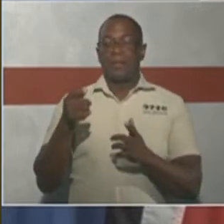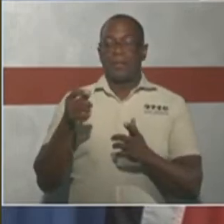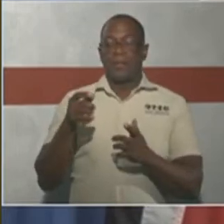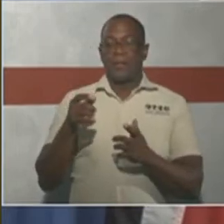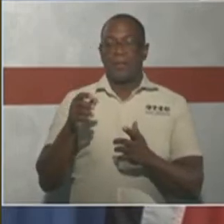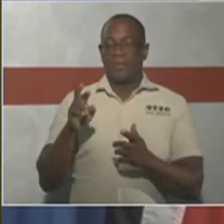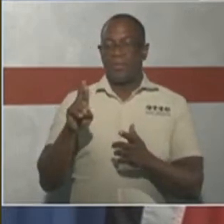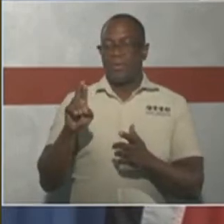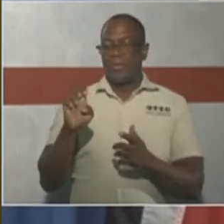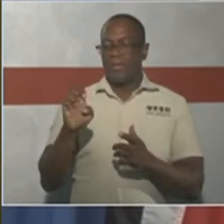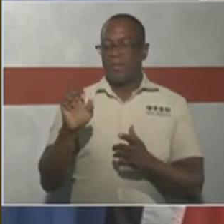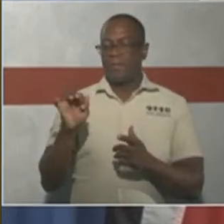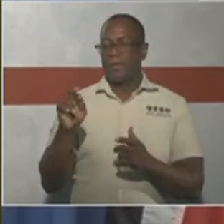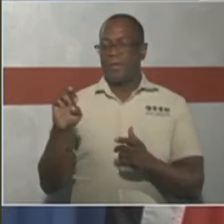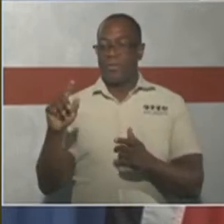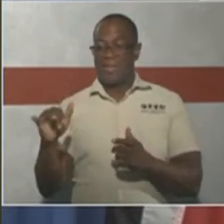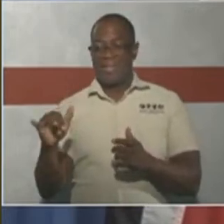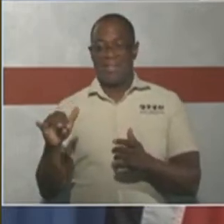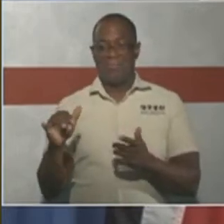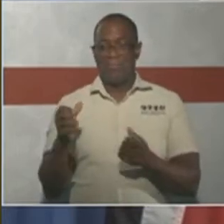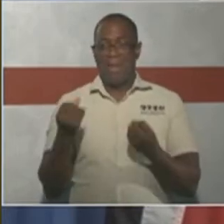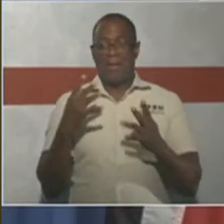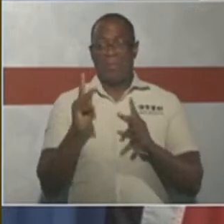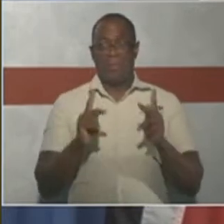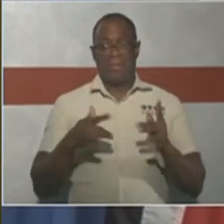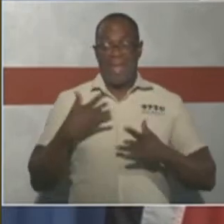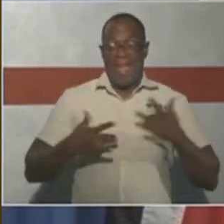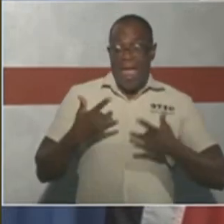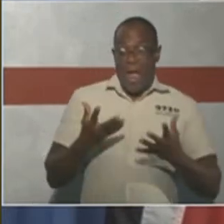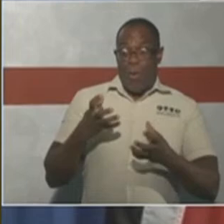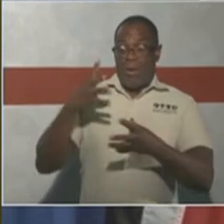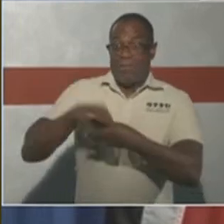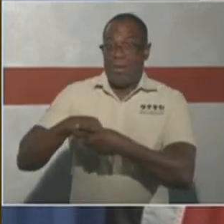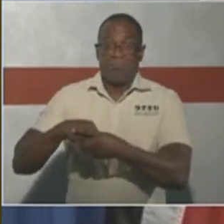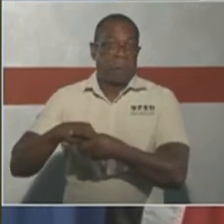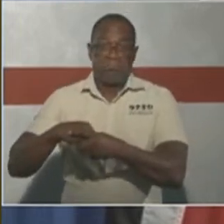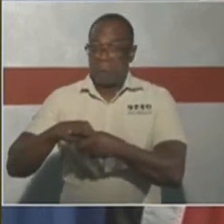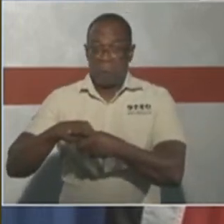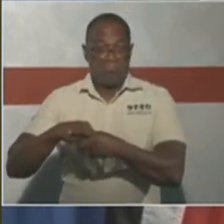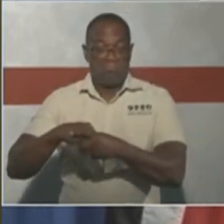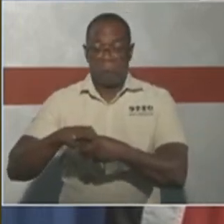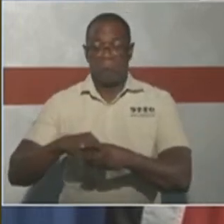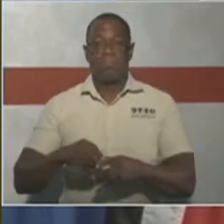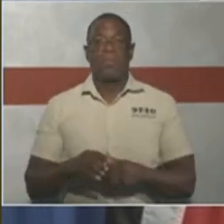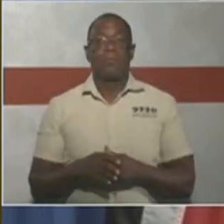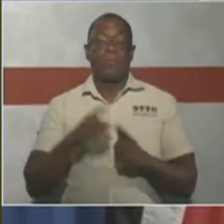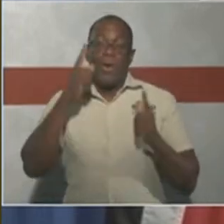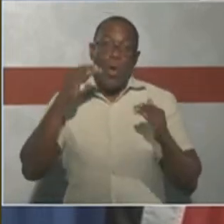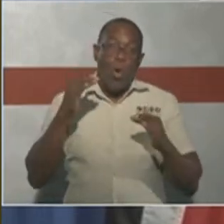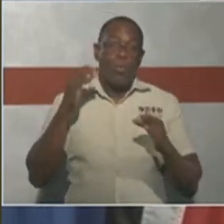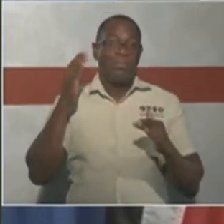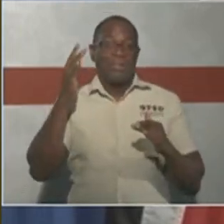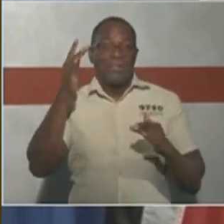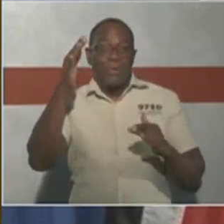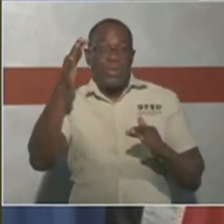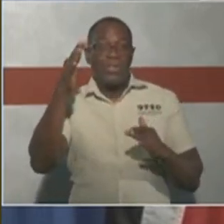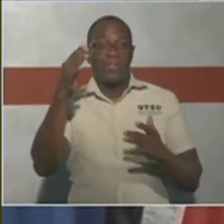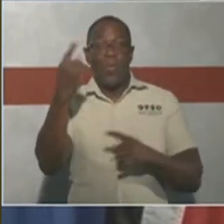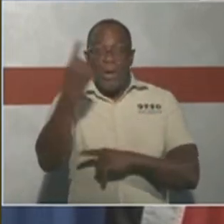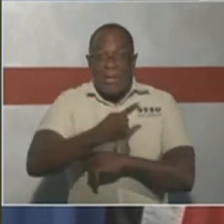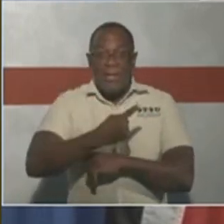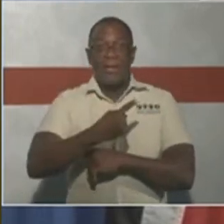a lot of people excited. But we hope that someday someone might be interested in it, and the fact